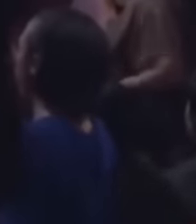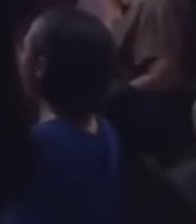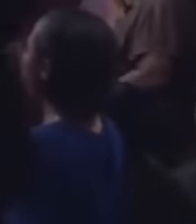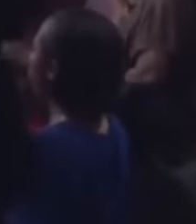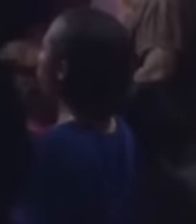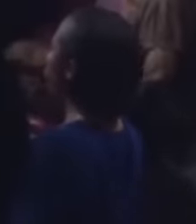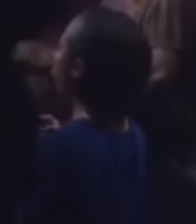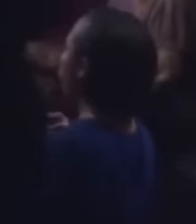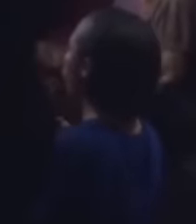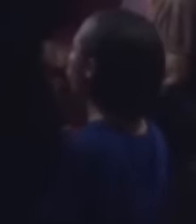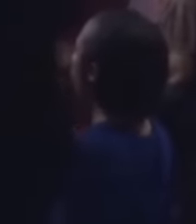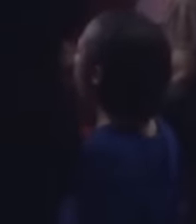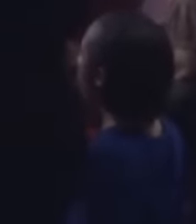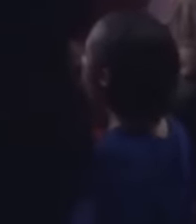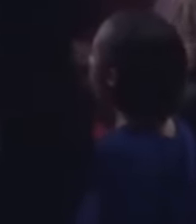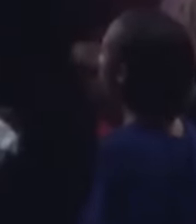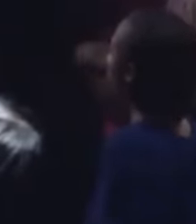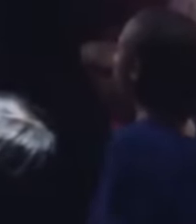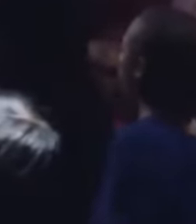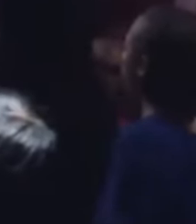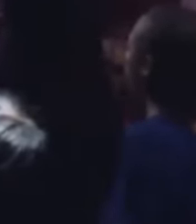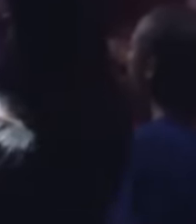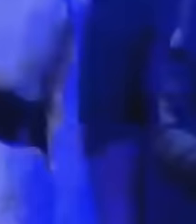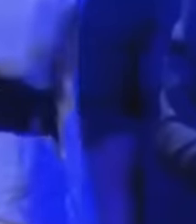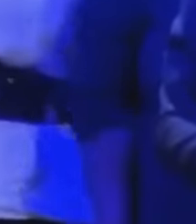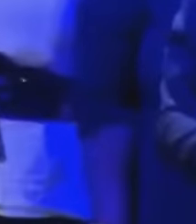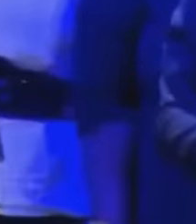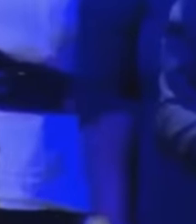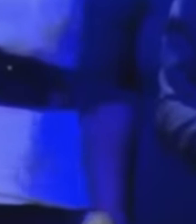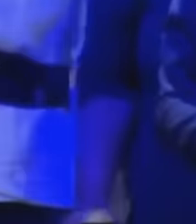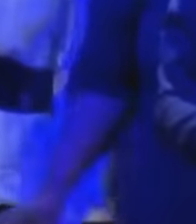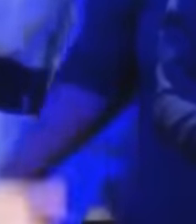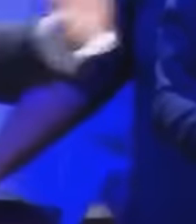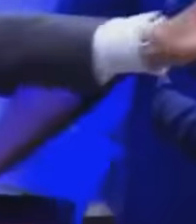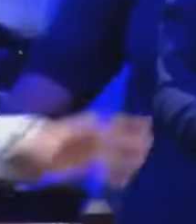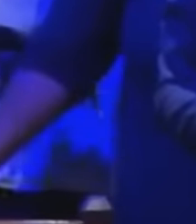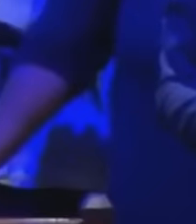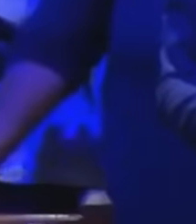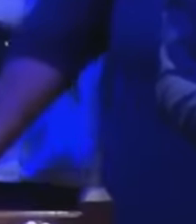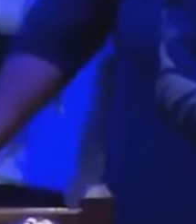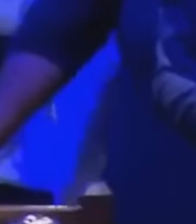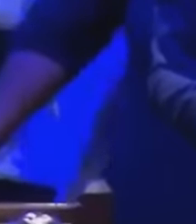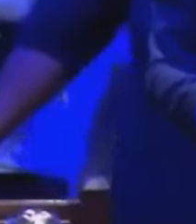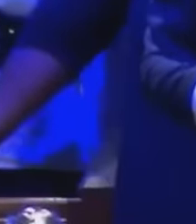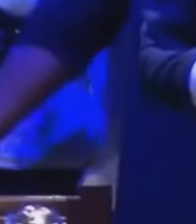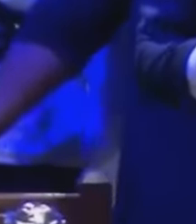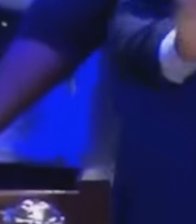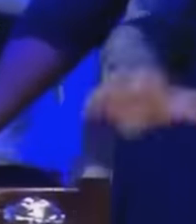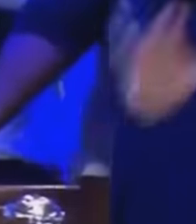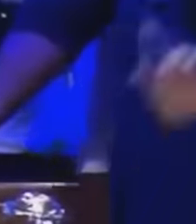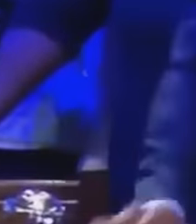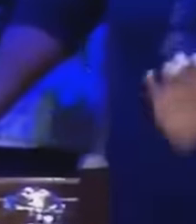laid my burdens down. Can we have an apostolic moment in here? Can you push somebody and tell them,